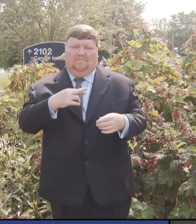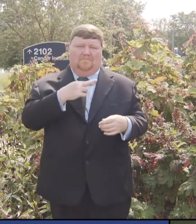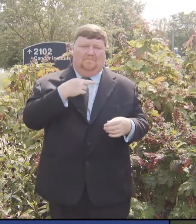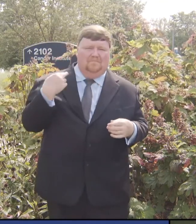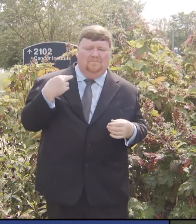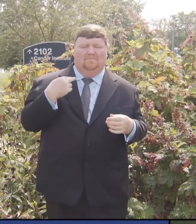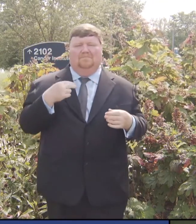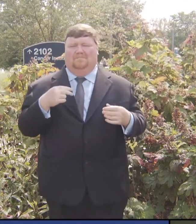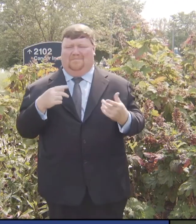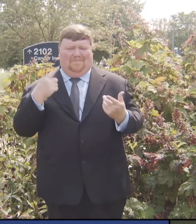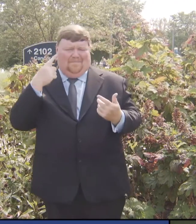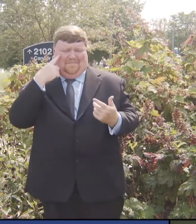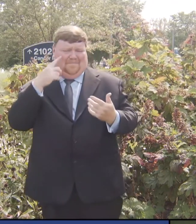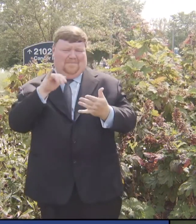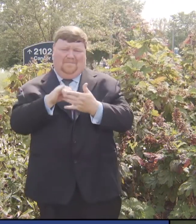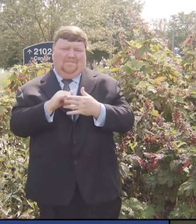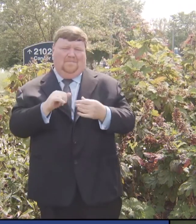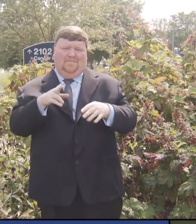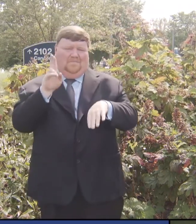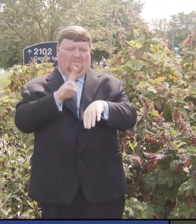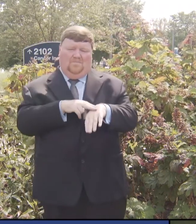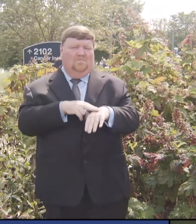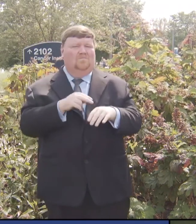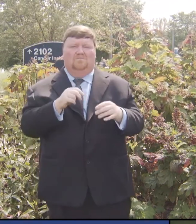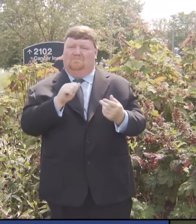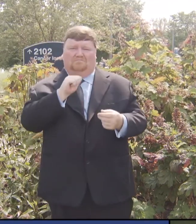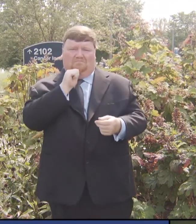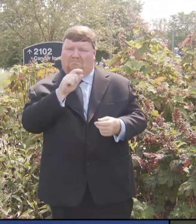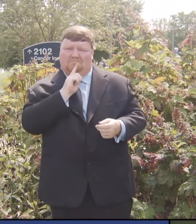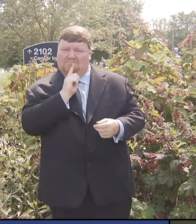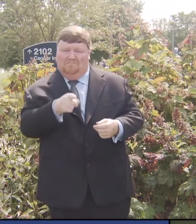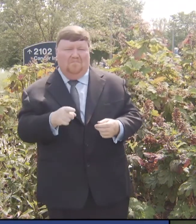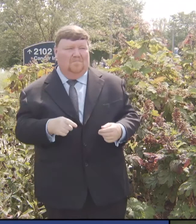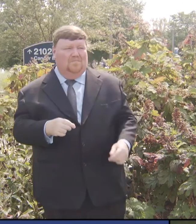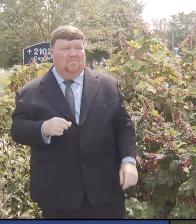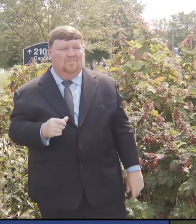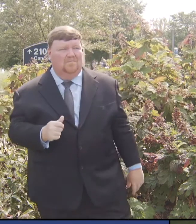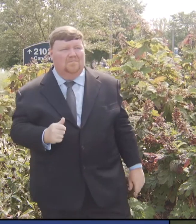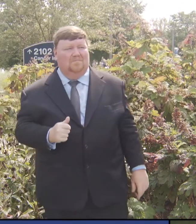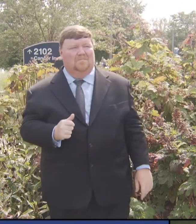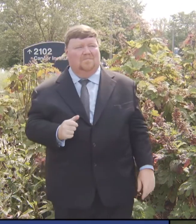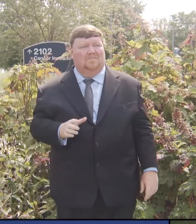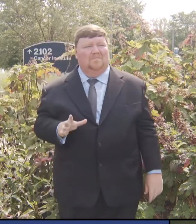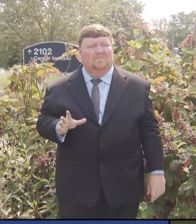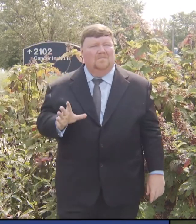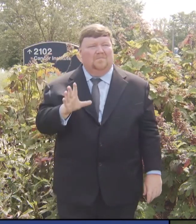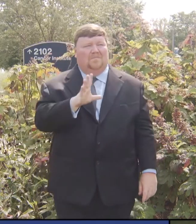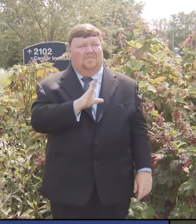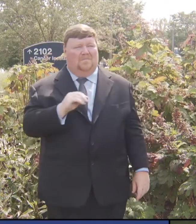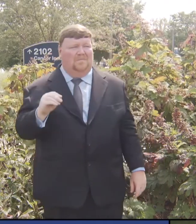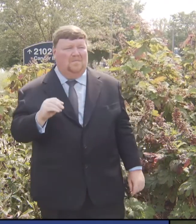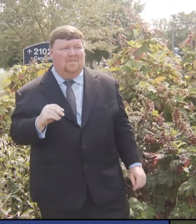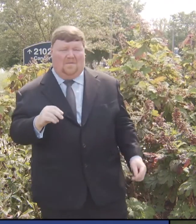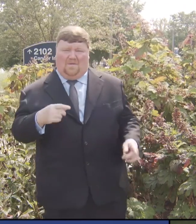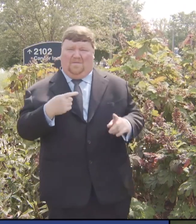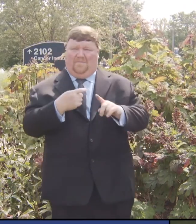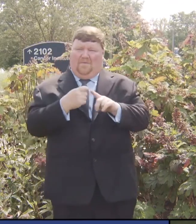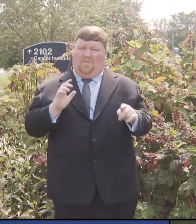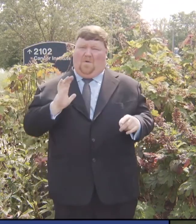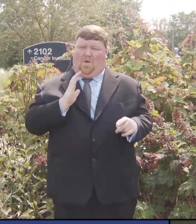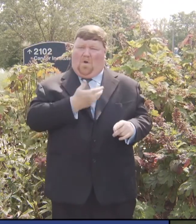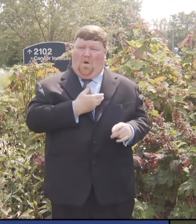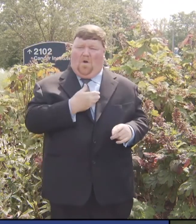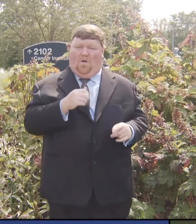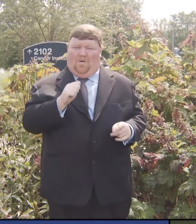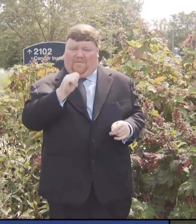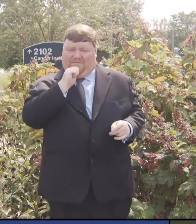which I think have long been debunked as the American College of Obstetrics and Gynecology, the Society for Maternal Fetal Medicine have all come out in